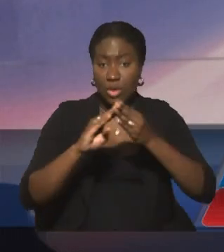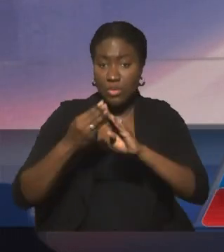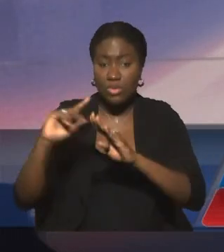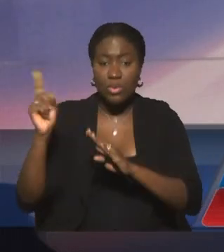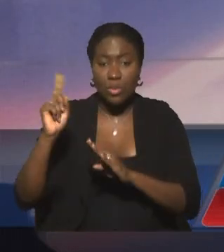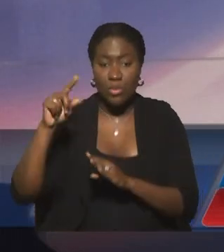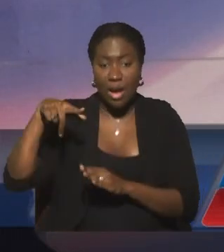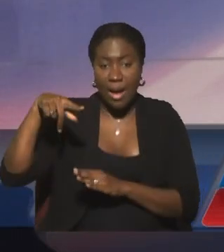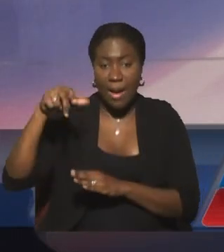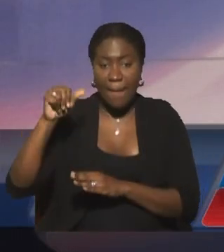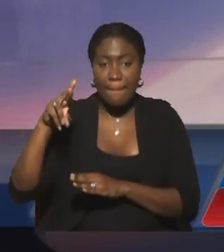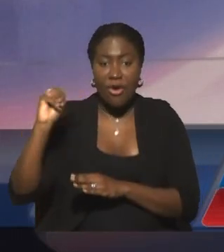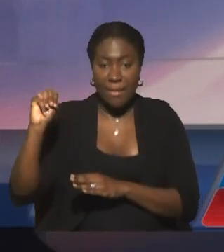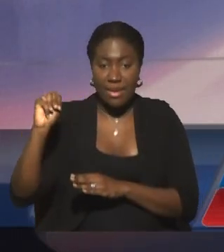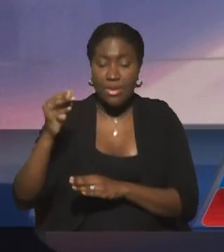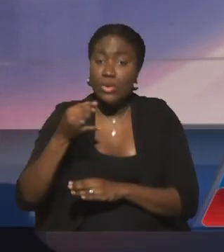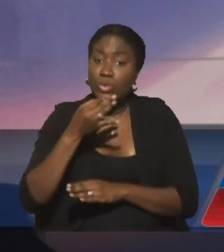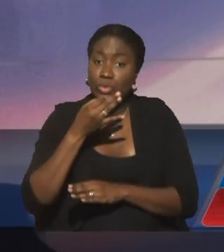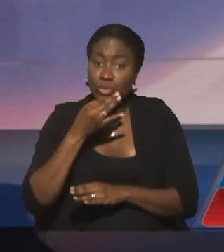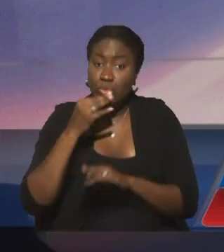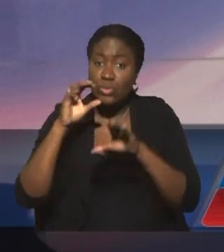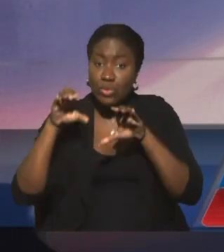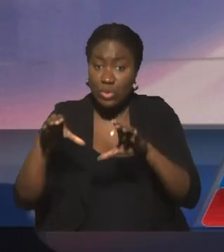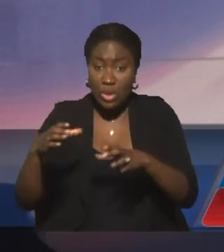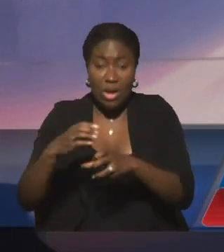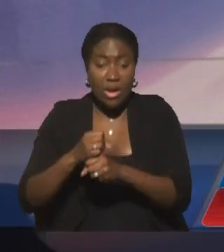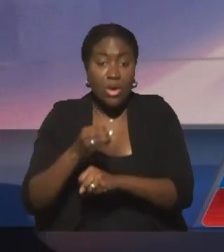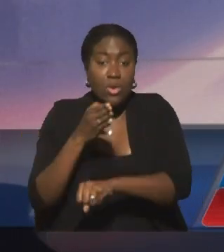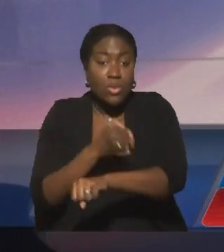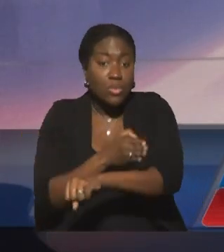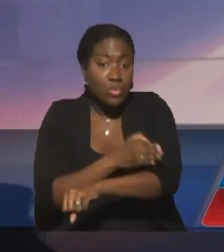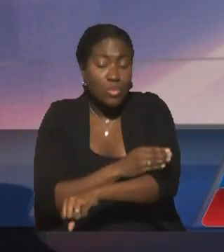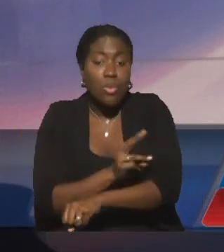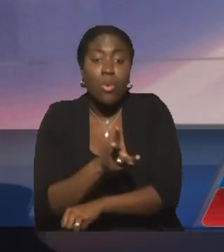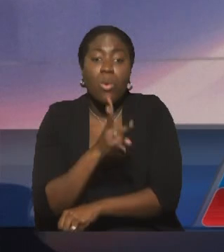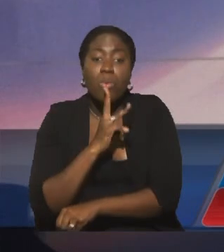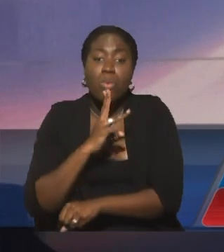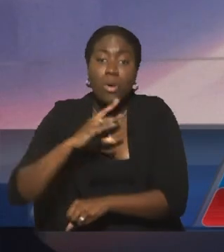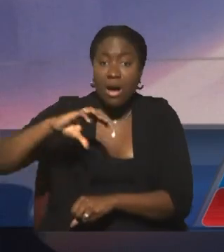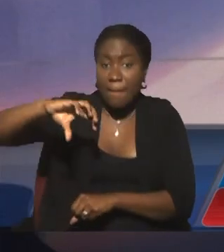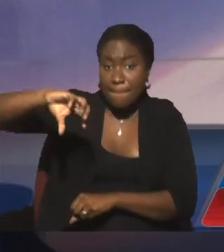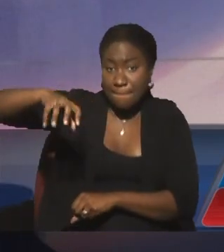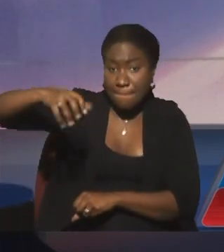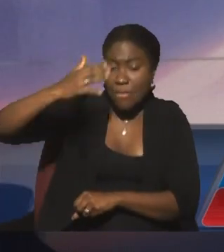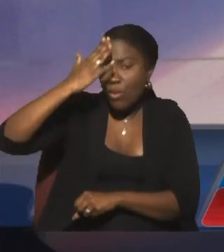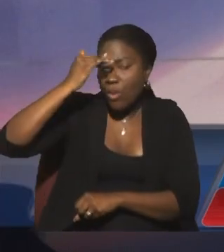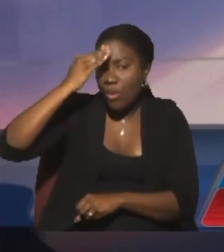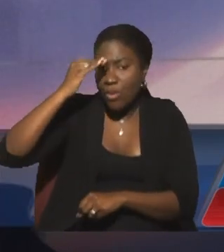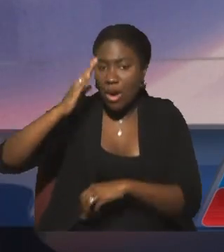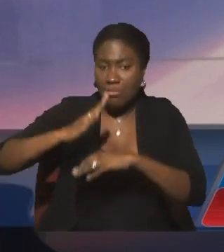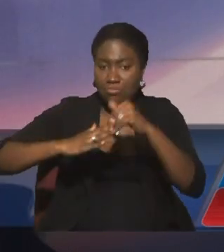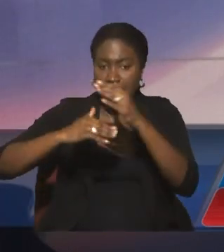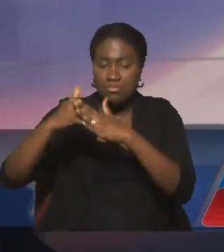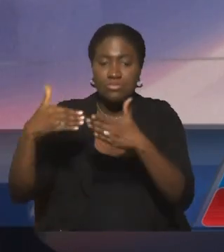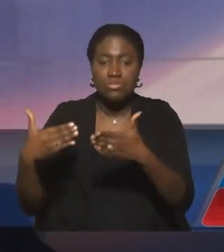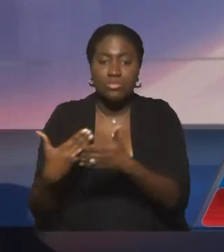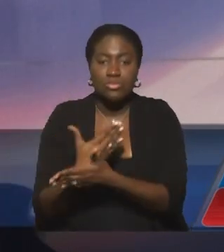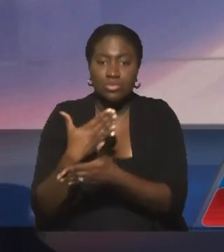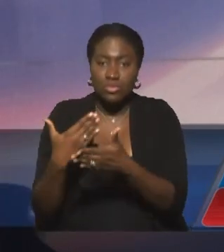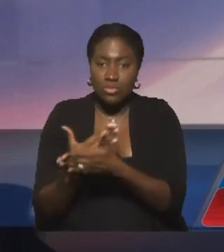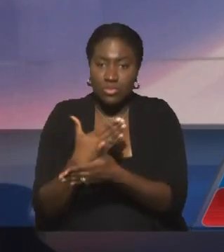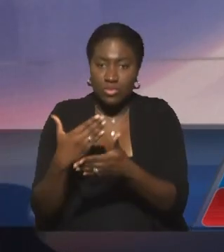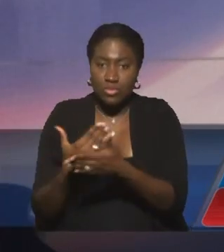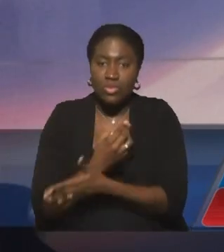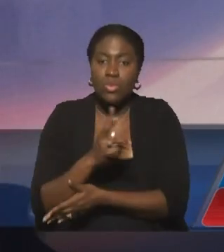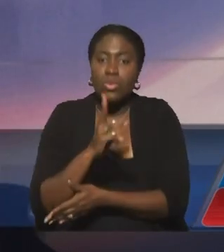Communities in Lower Paramin will soon benefit from a vast improved water supply with the commissioning of the newly constructed